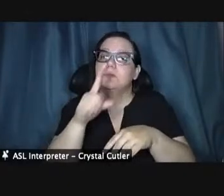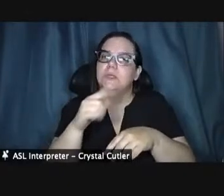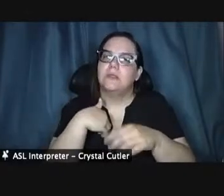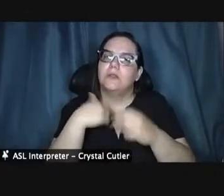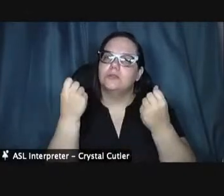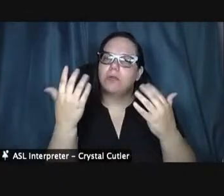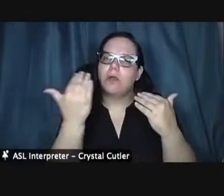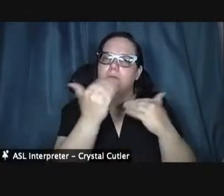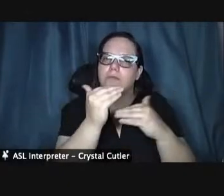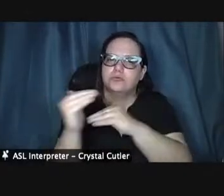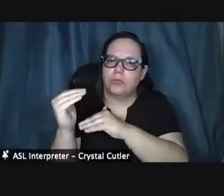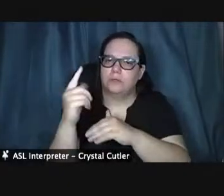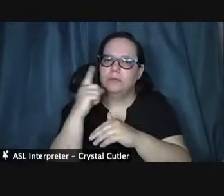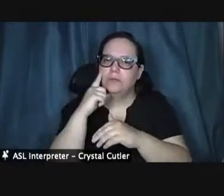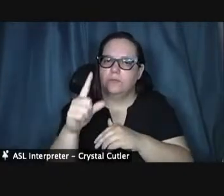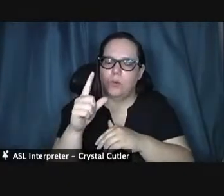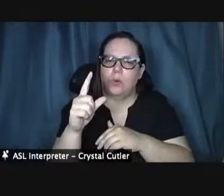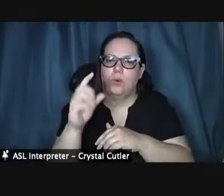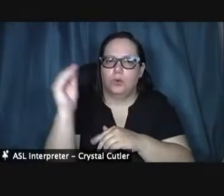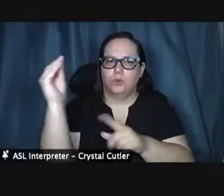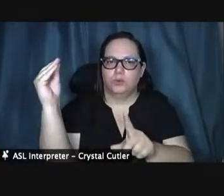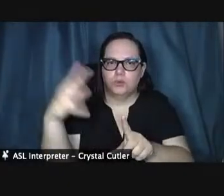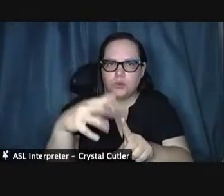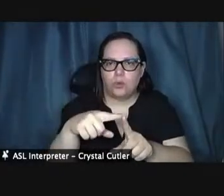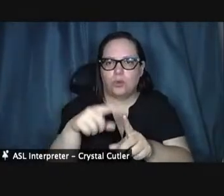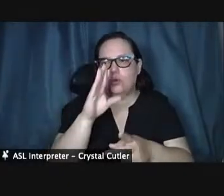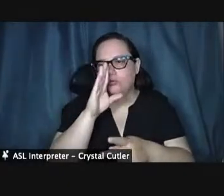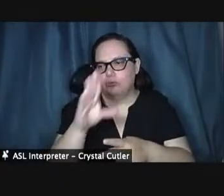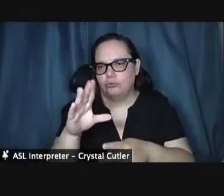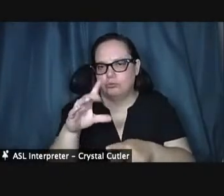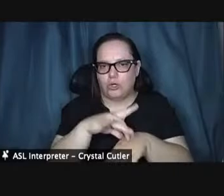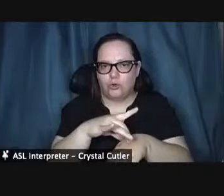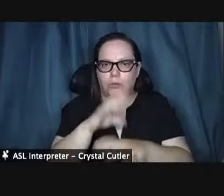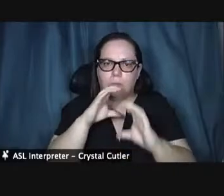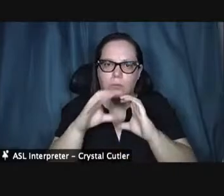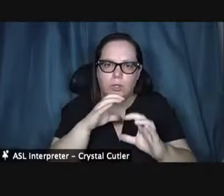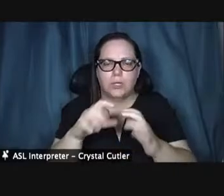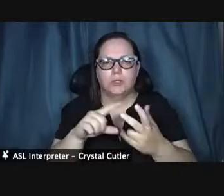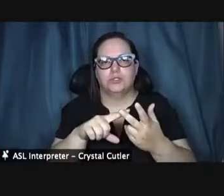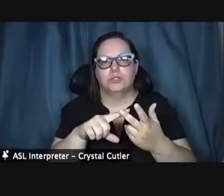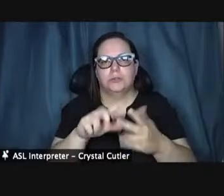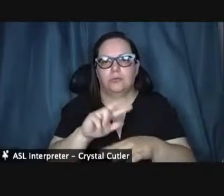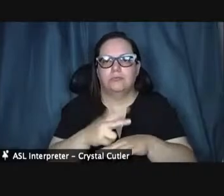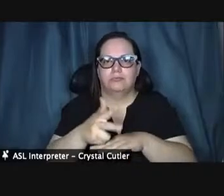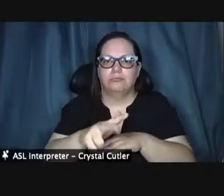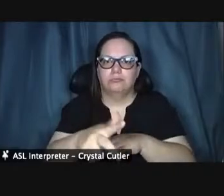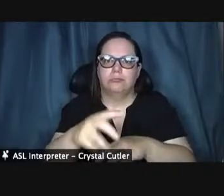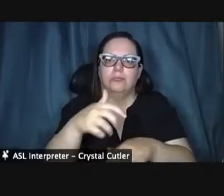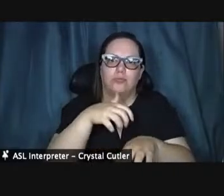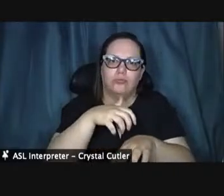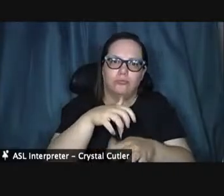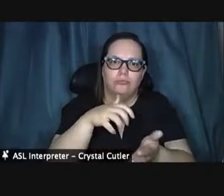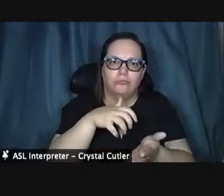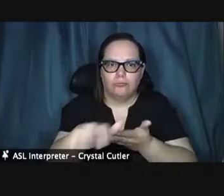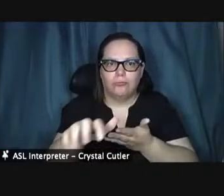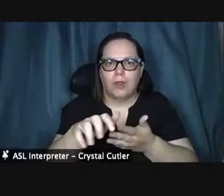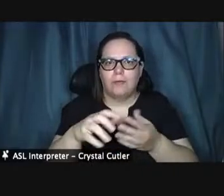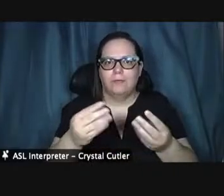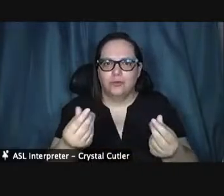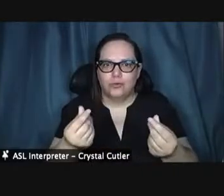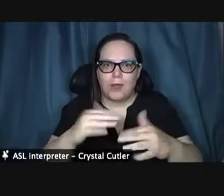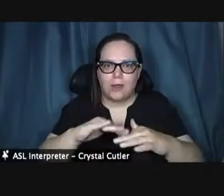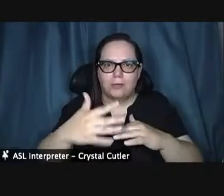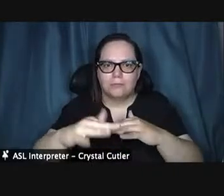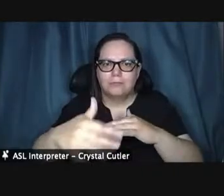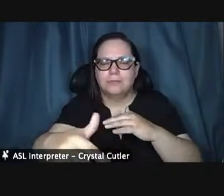earth communication, slopes, trafficability, roughness. It's this giant matrix of ands. So